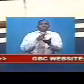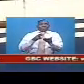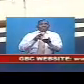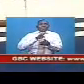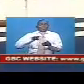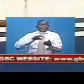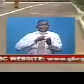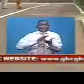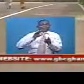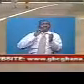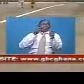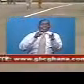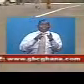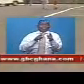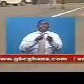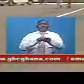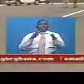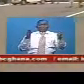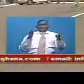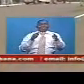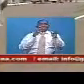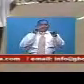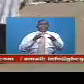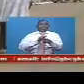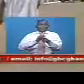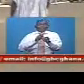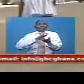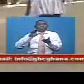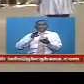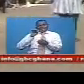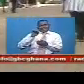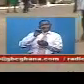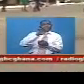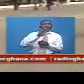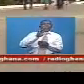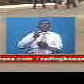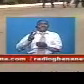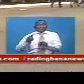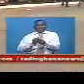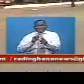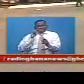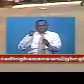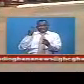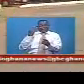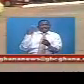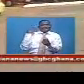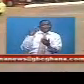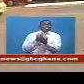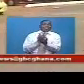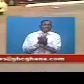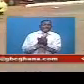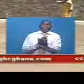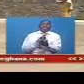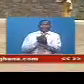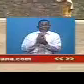The Holy Child College of Education was formally opened as a teacher training college in 1946 by the governor of the Gold